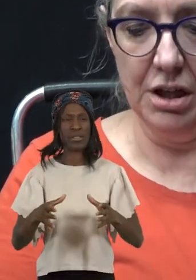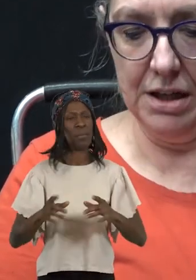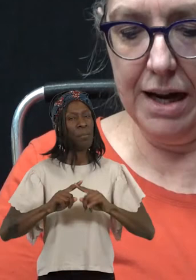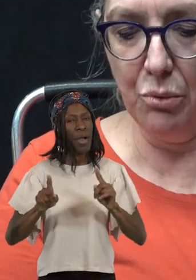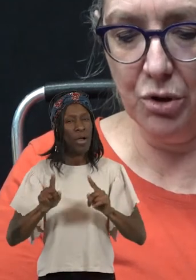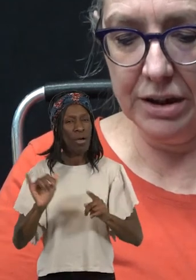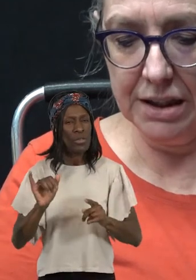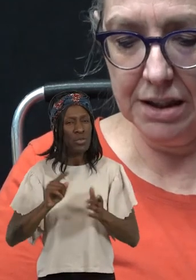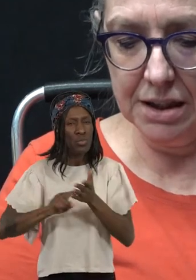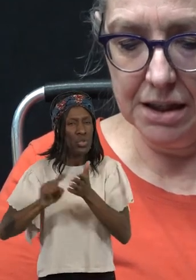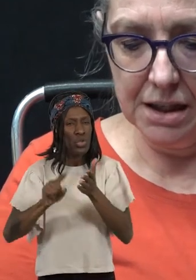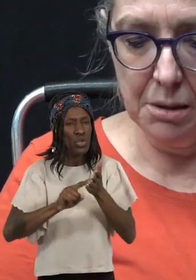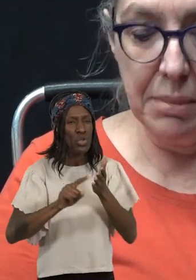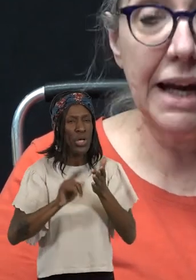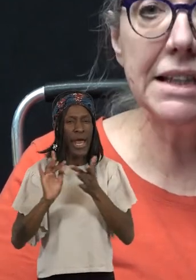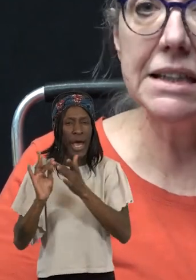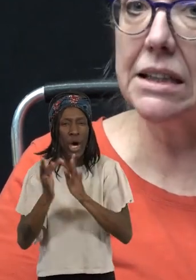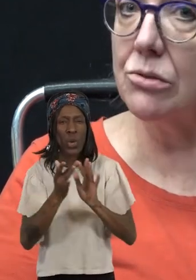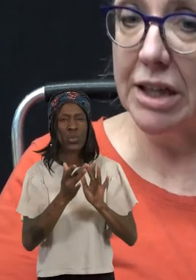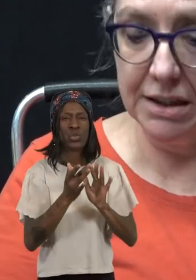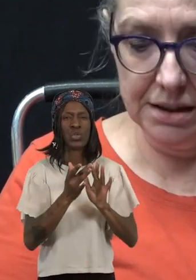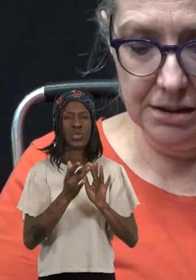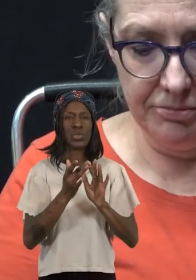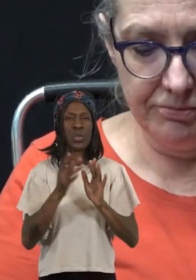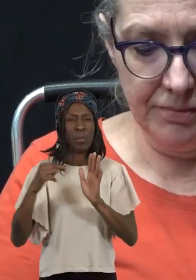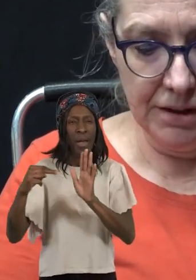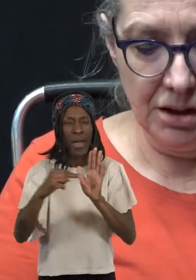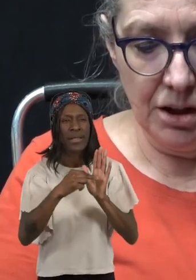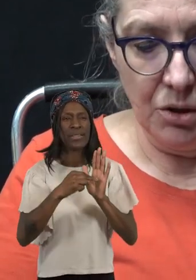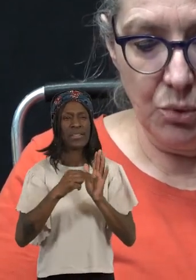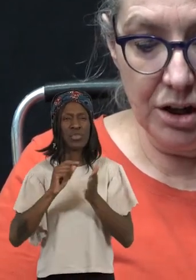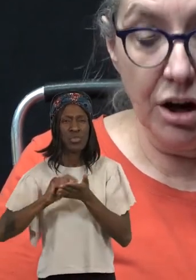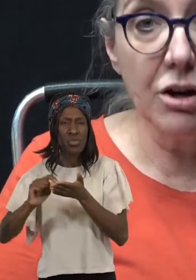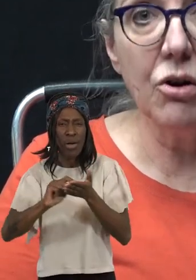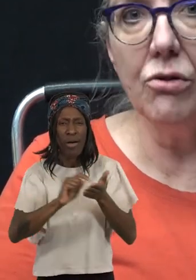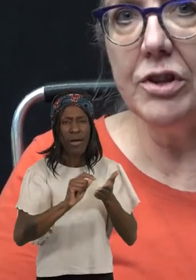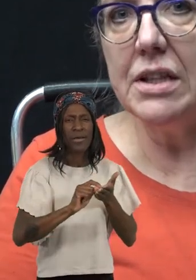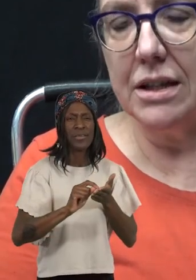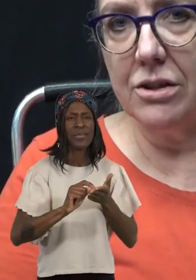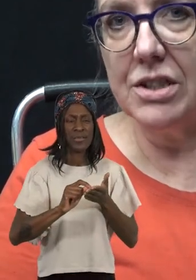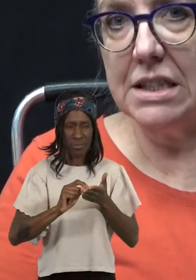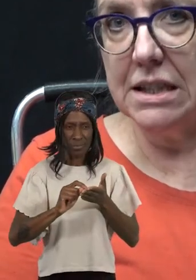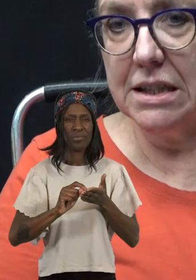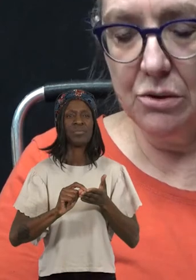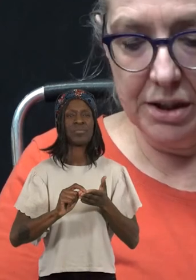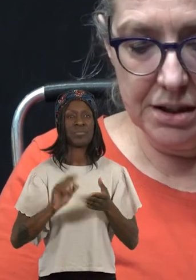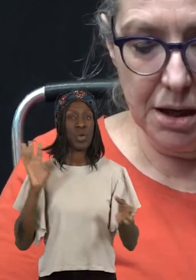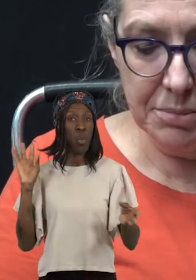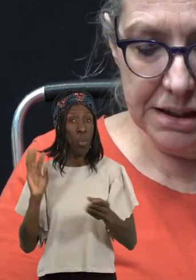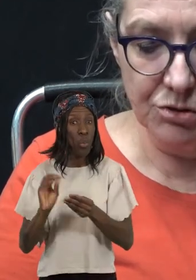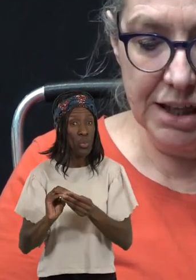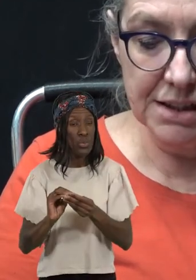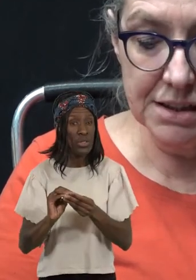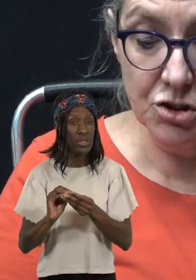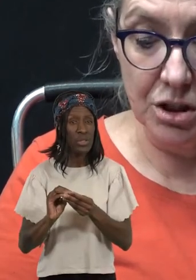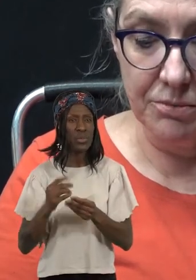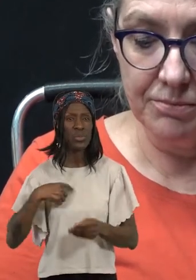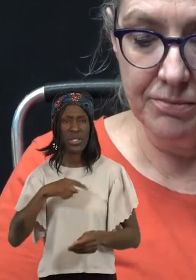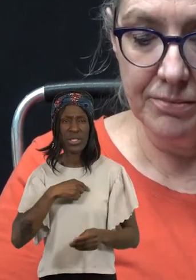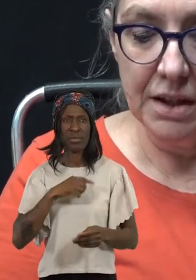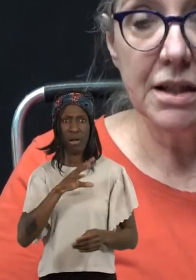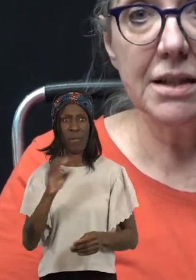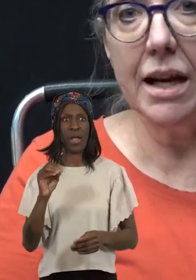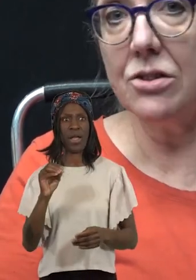research, networking, painting, and writing. We are, over the years, dealing with company